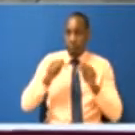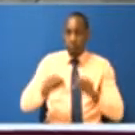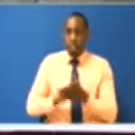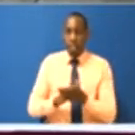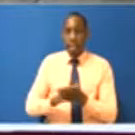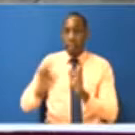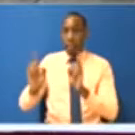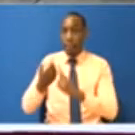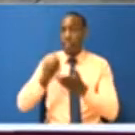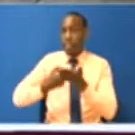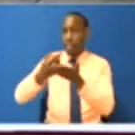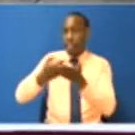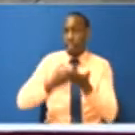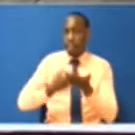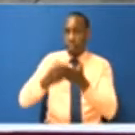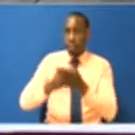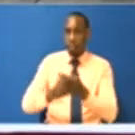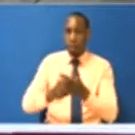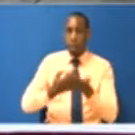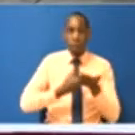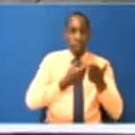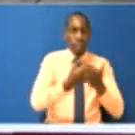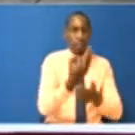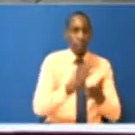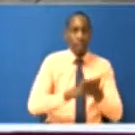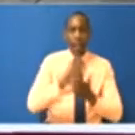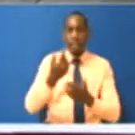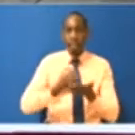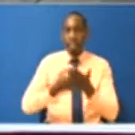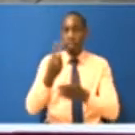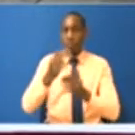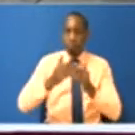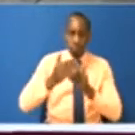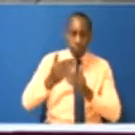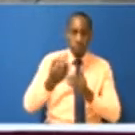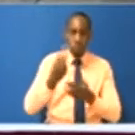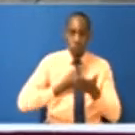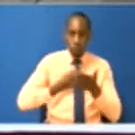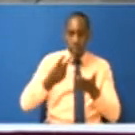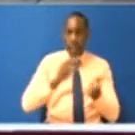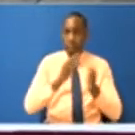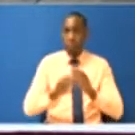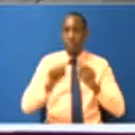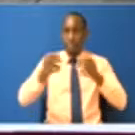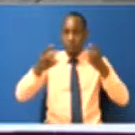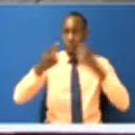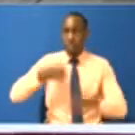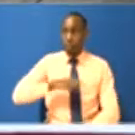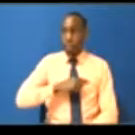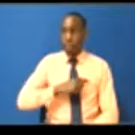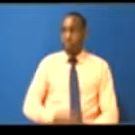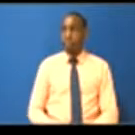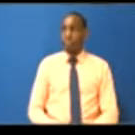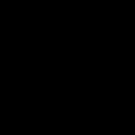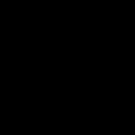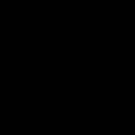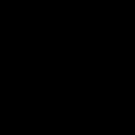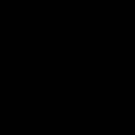being the first one uh in a set of three with the other two coming up over the next two weeks or so stay with us